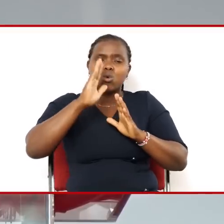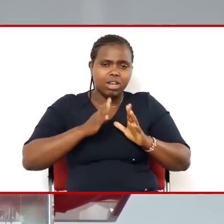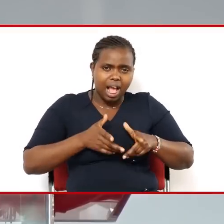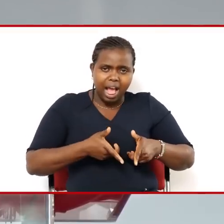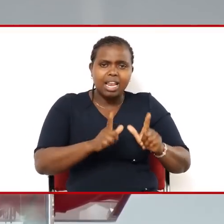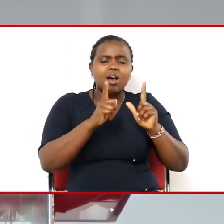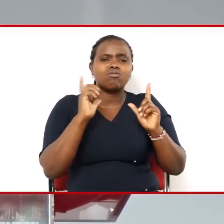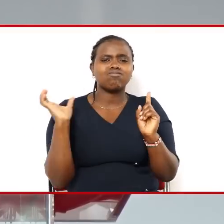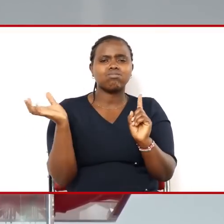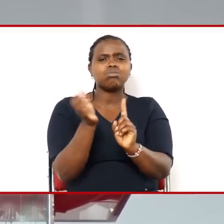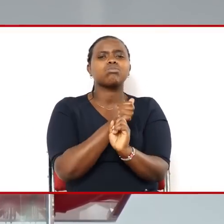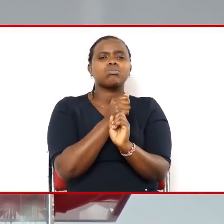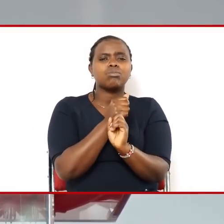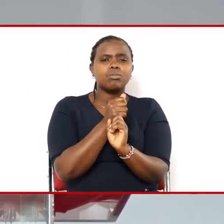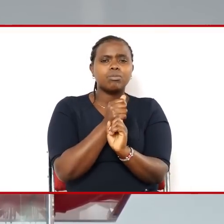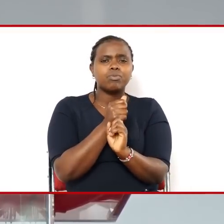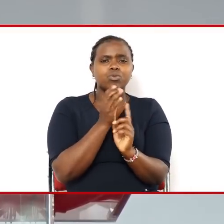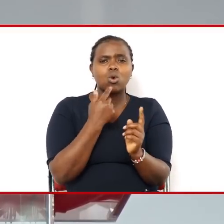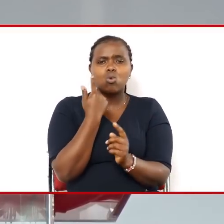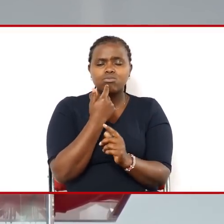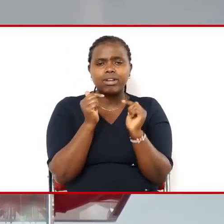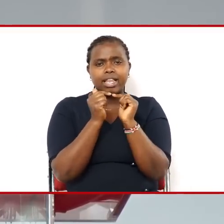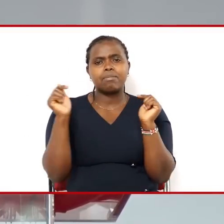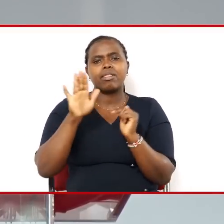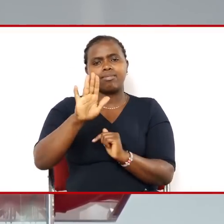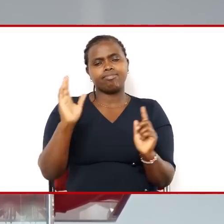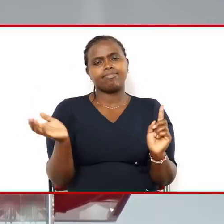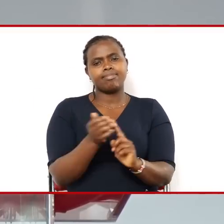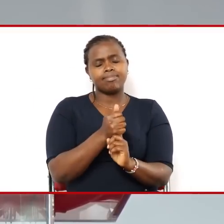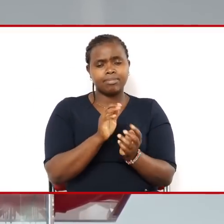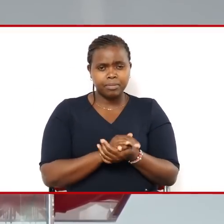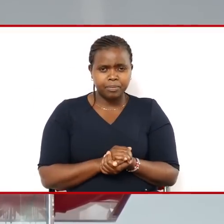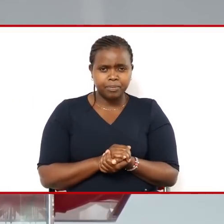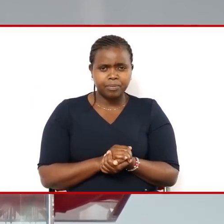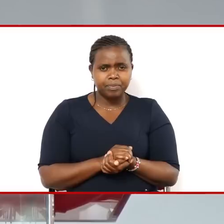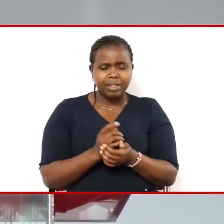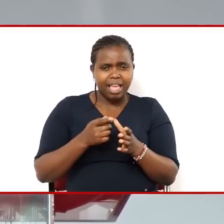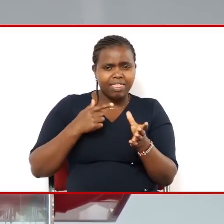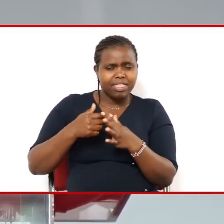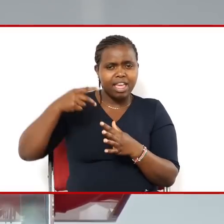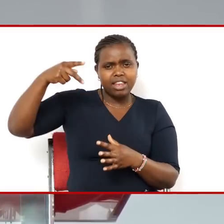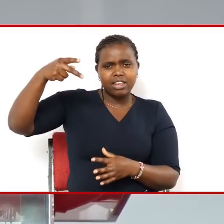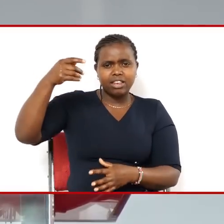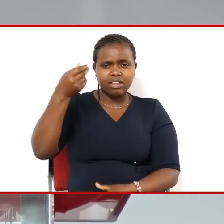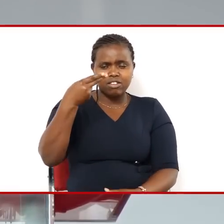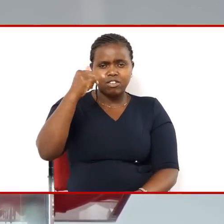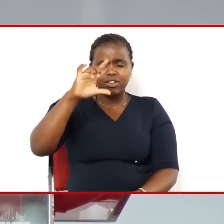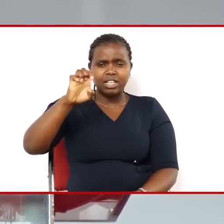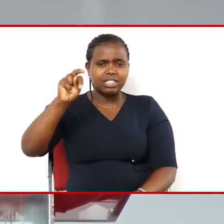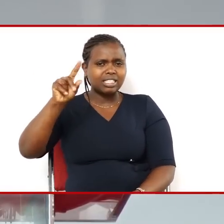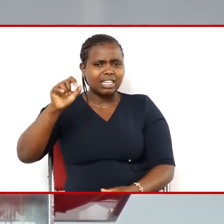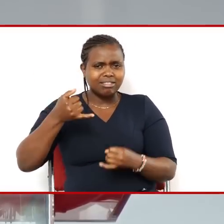to be captured by his enemies. The Philistines tied